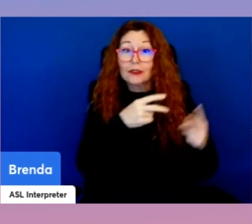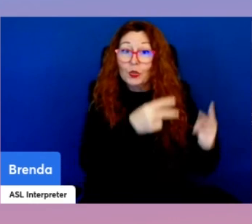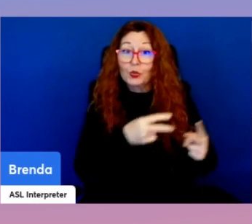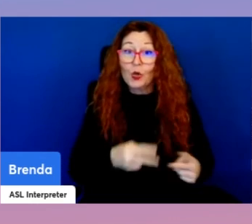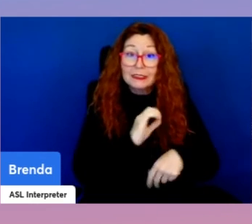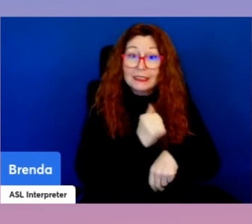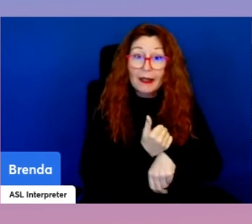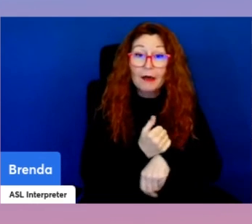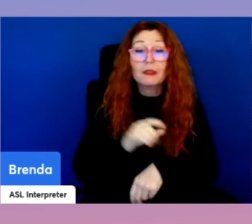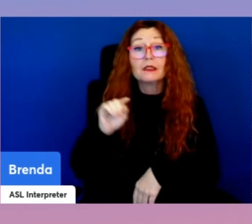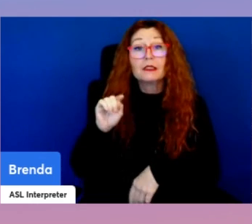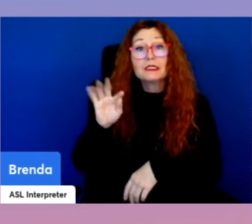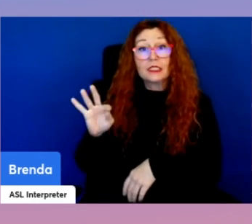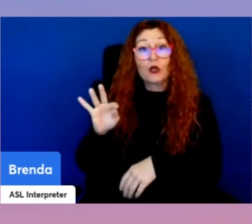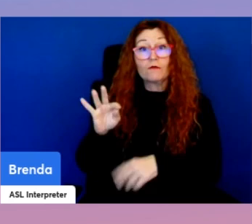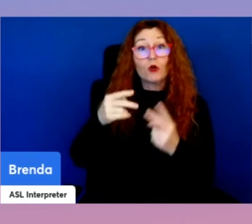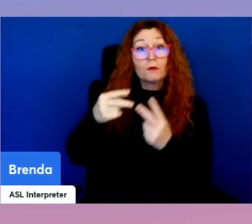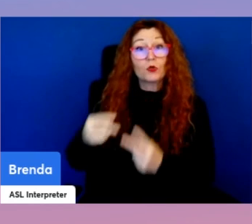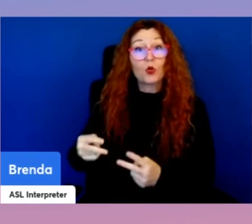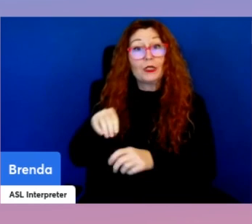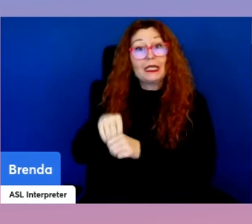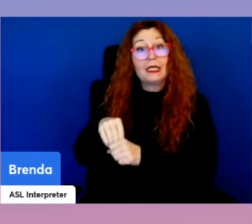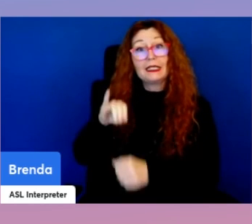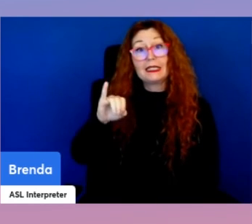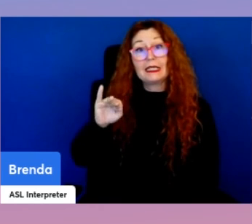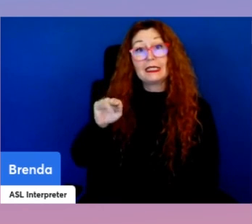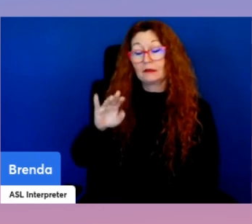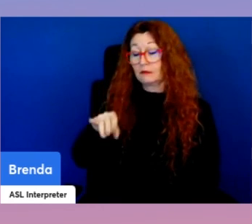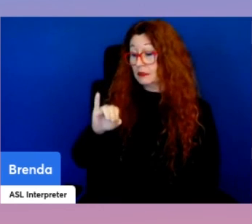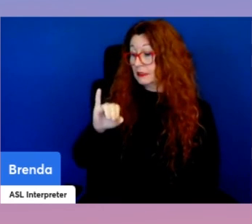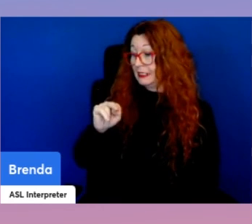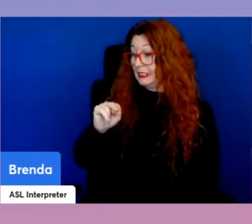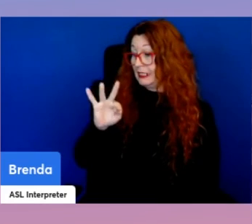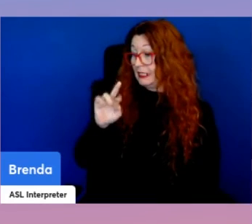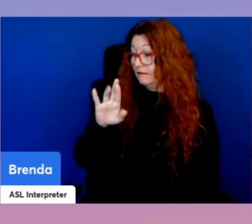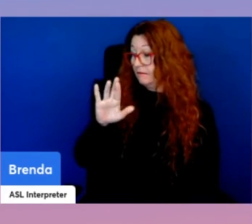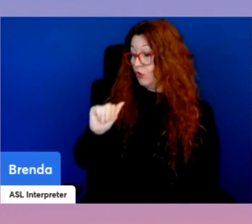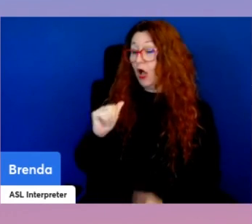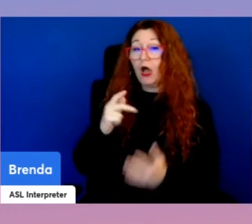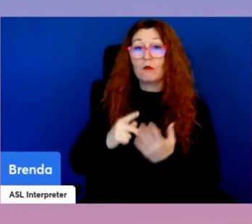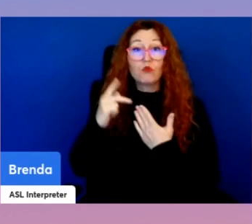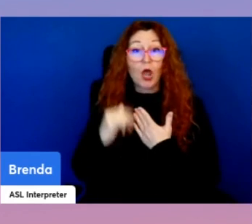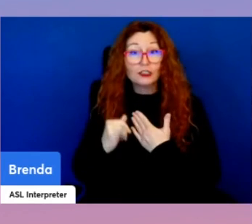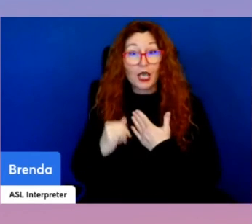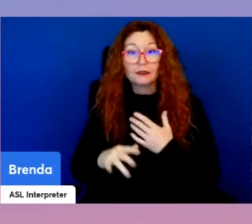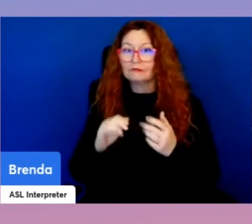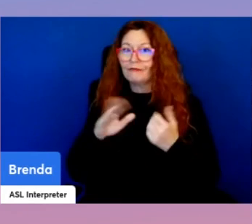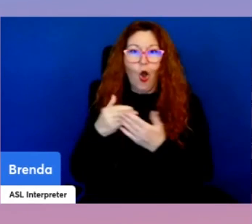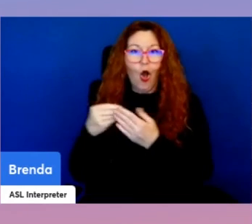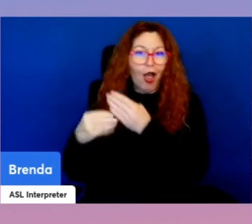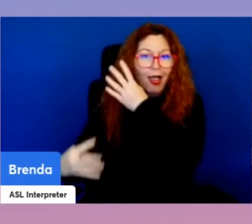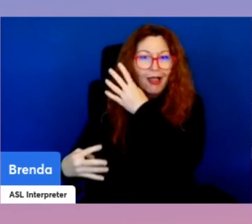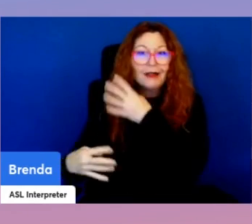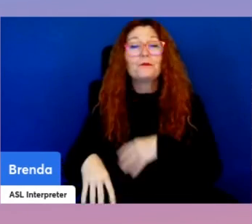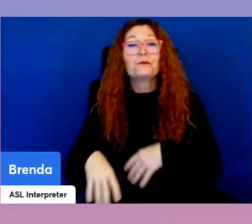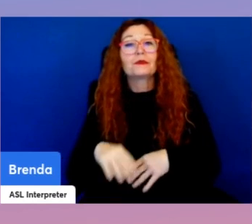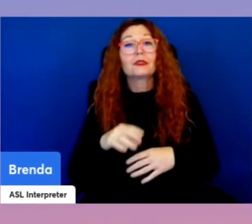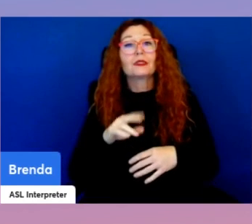code in an Infra project, which has all the things. And then we have our Kubernetes